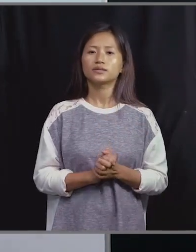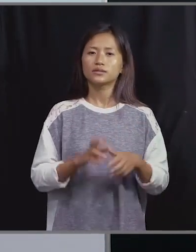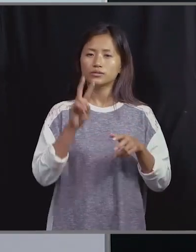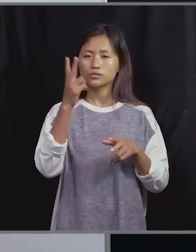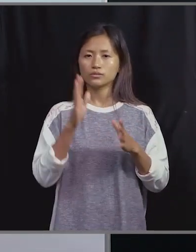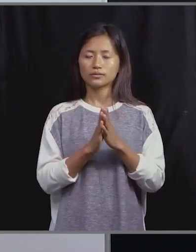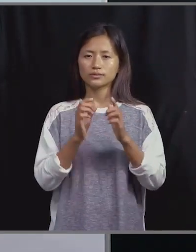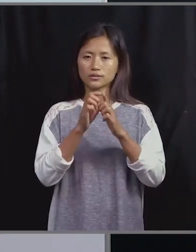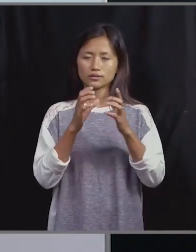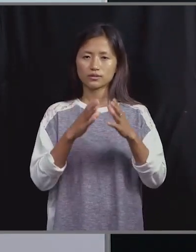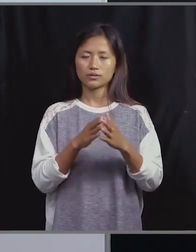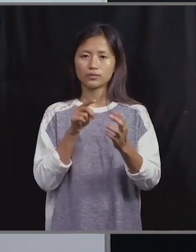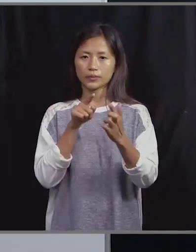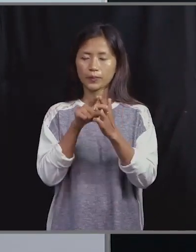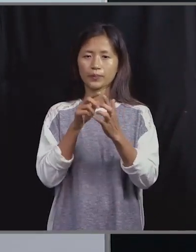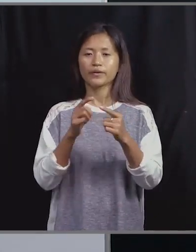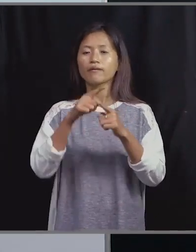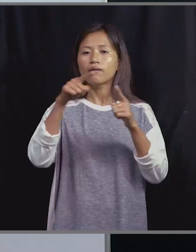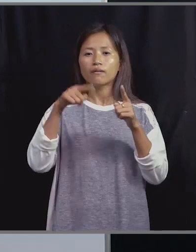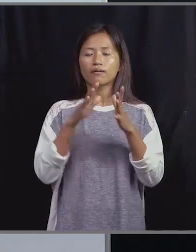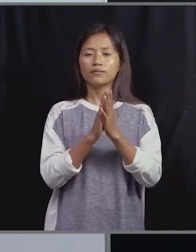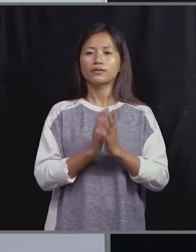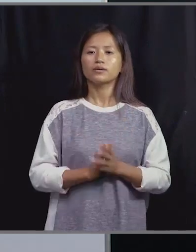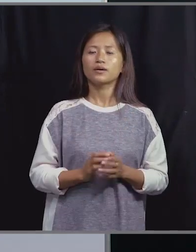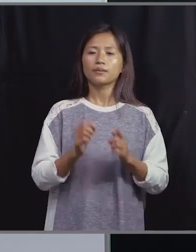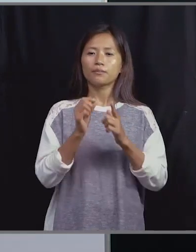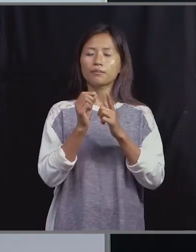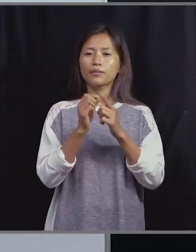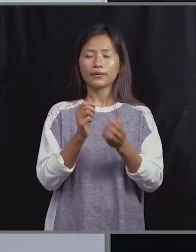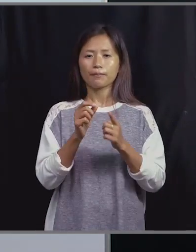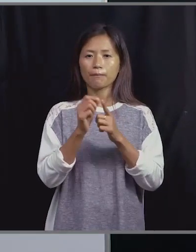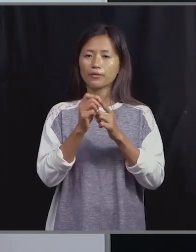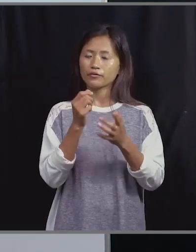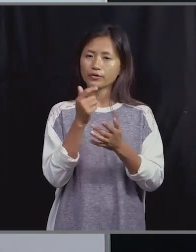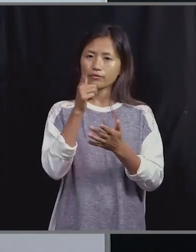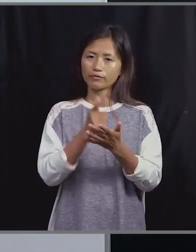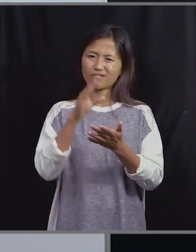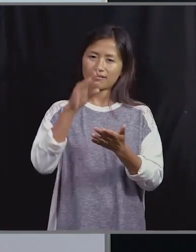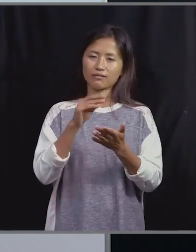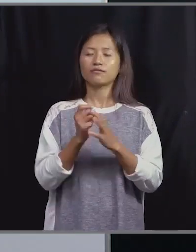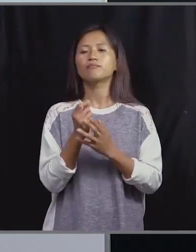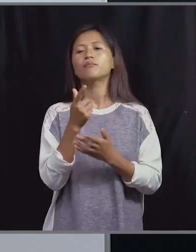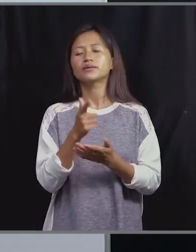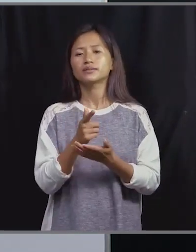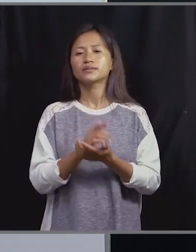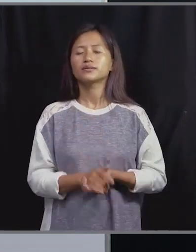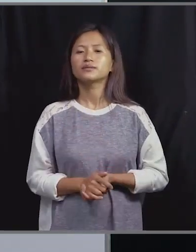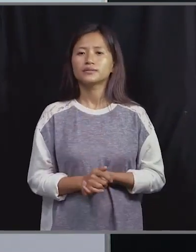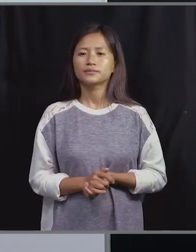two dimensions, in two arrows. One is poverty of money or lack of money. Another is poverty means